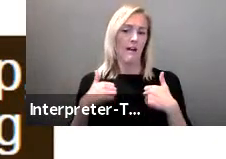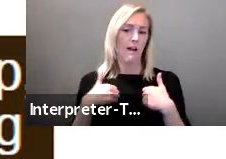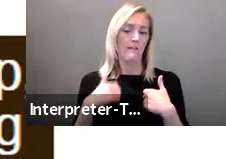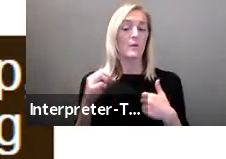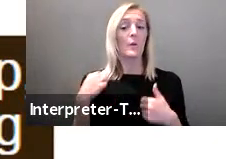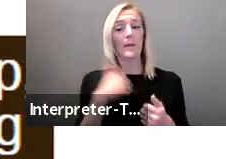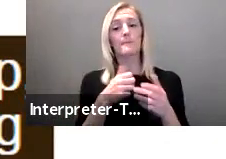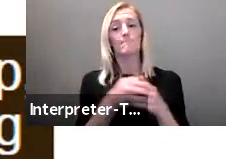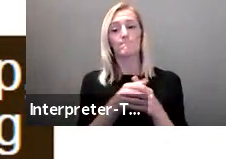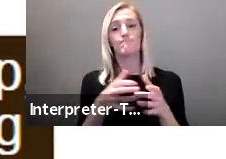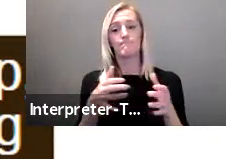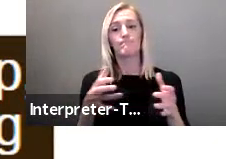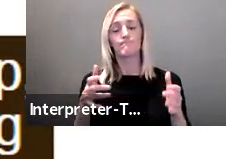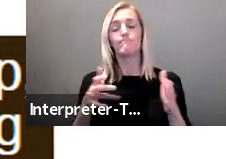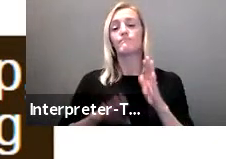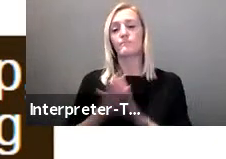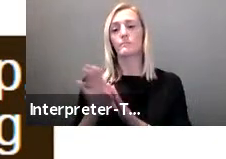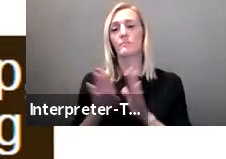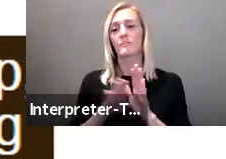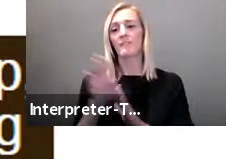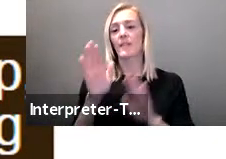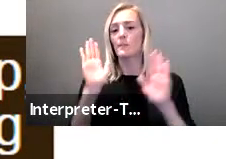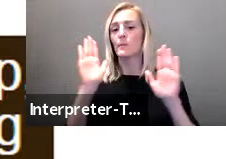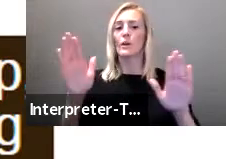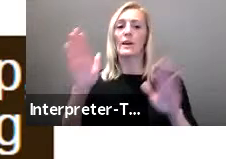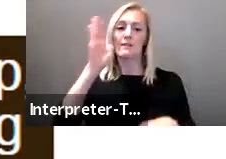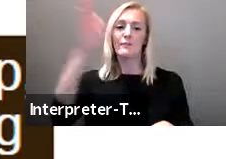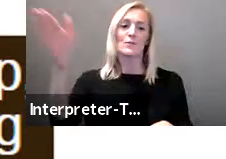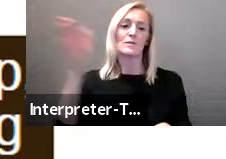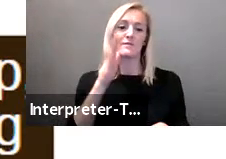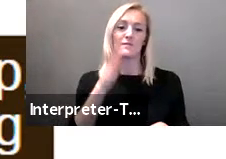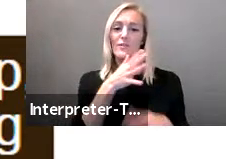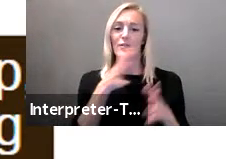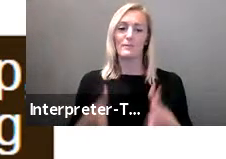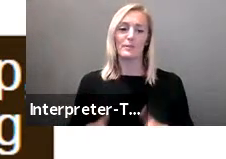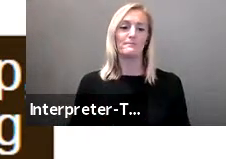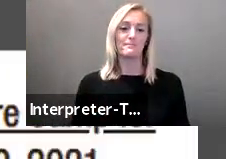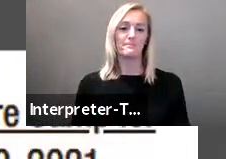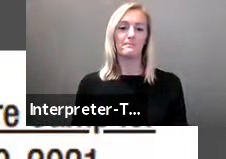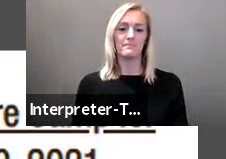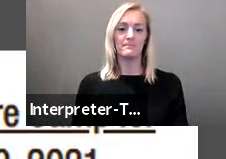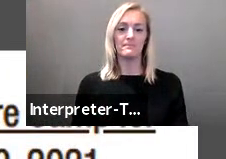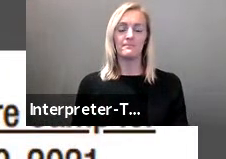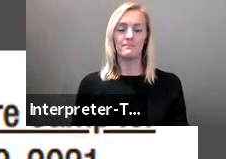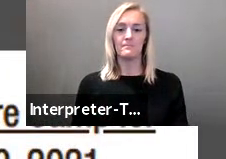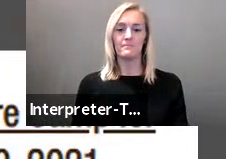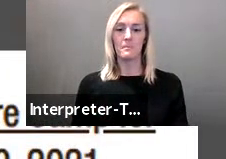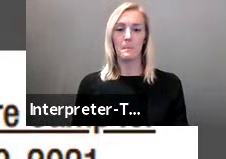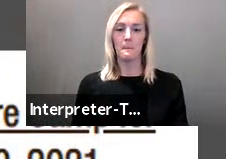and developing some great future farmers. Next slide.